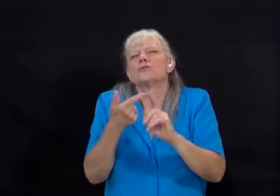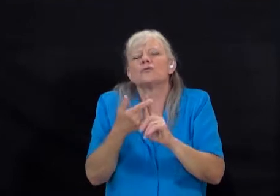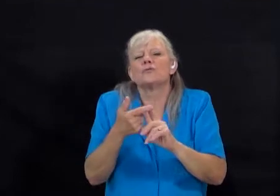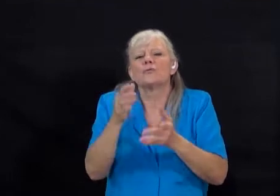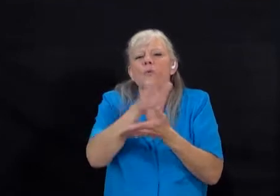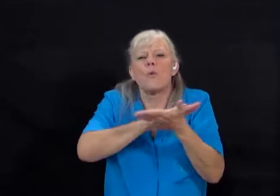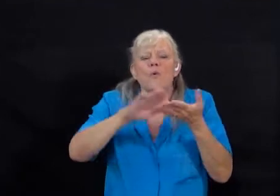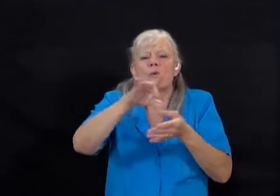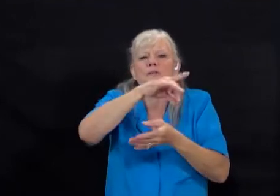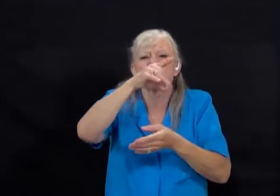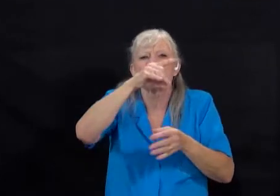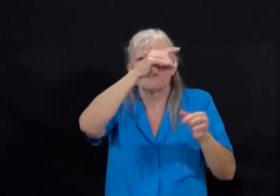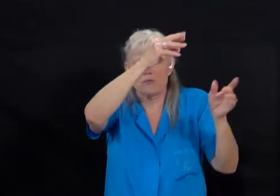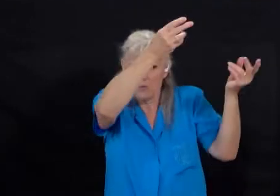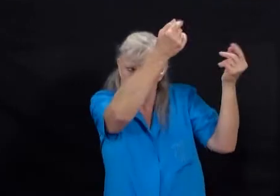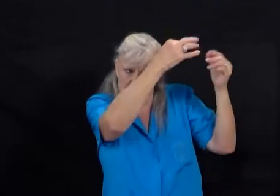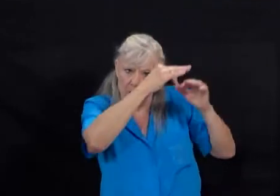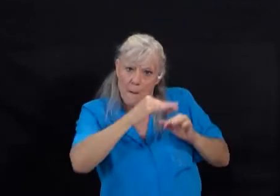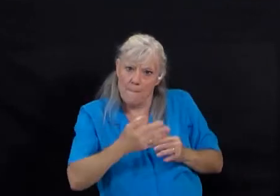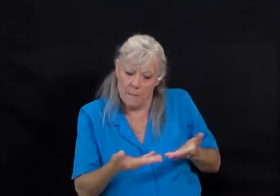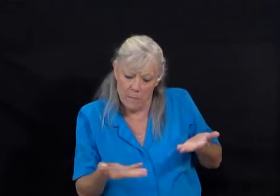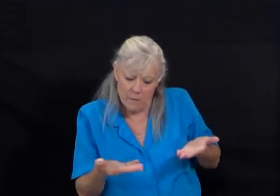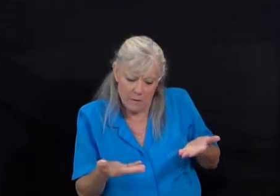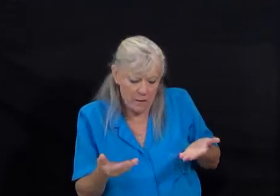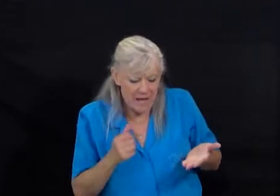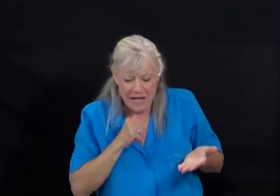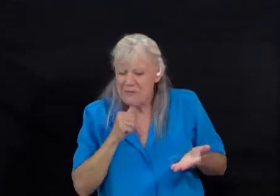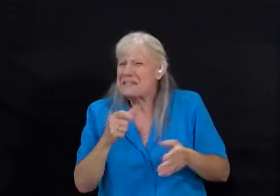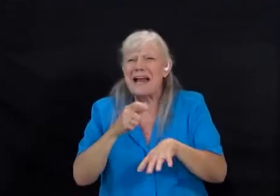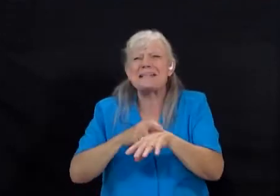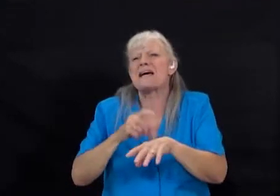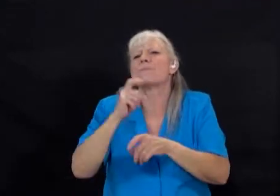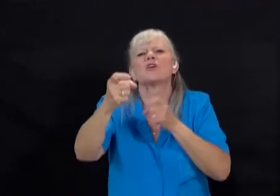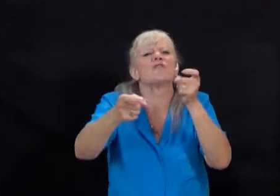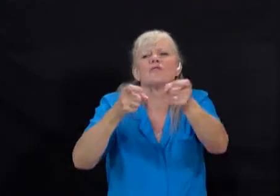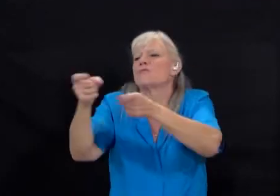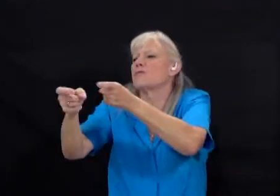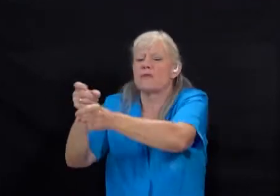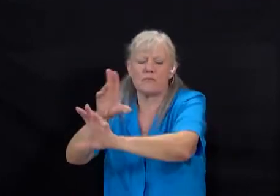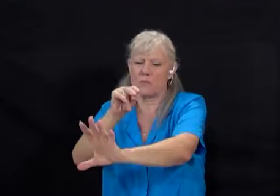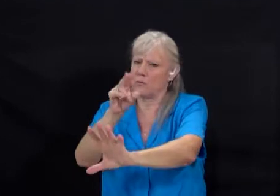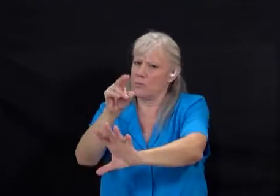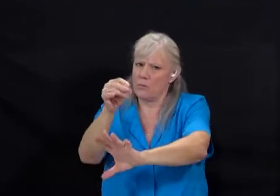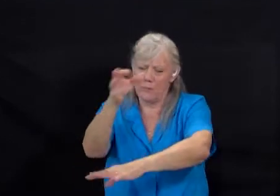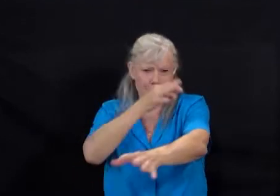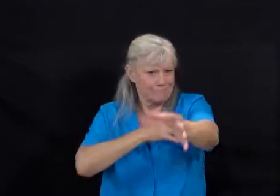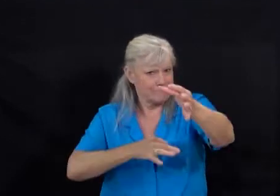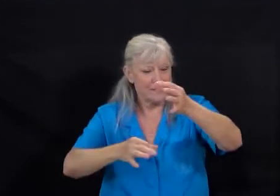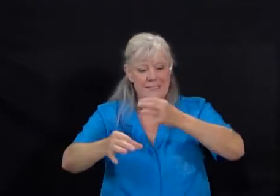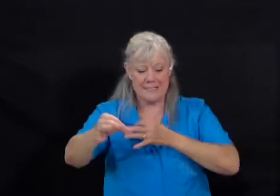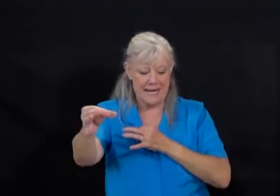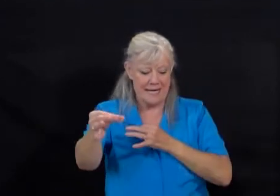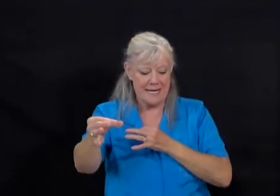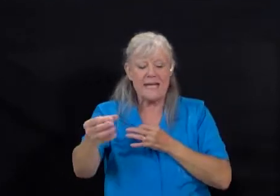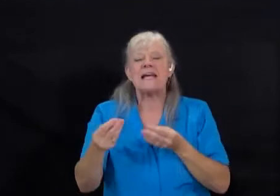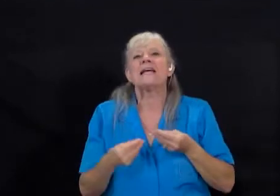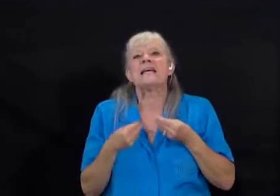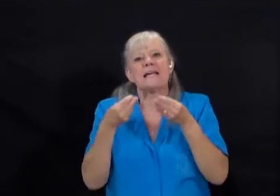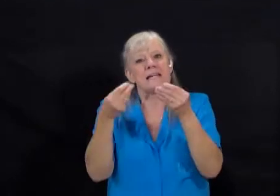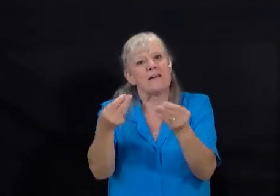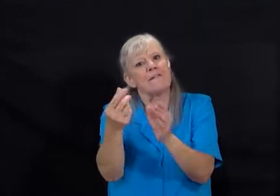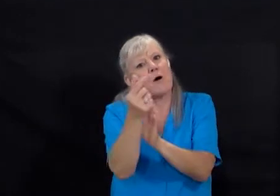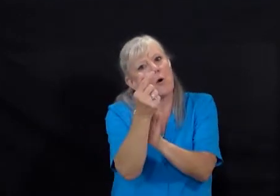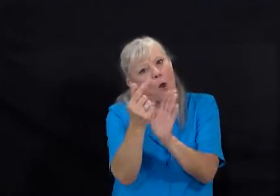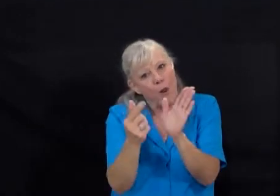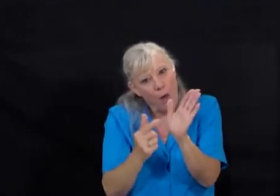was not a period when he dispensed the gifts, but rather one in which he gave out